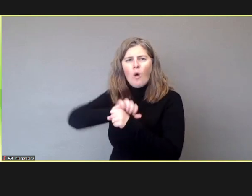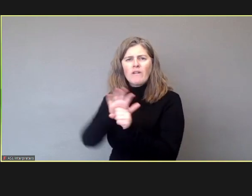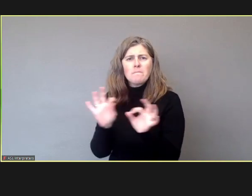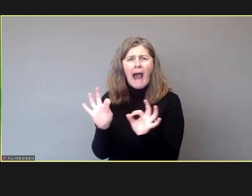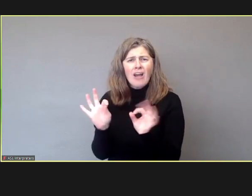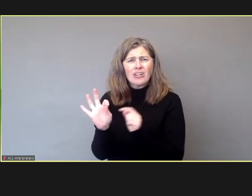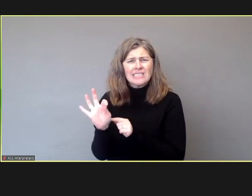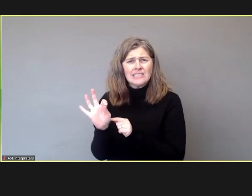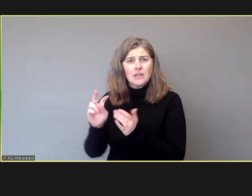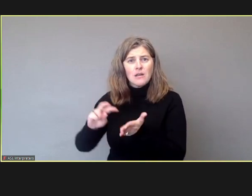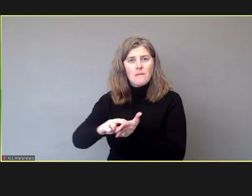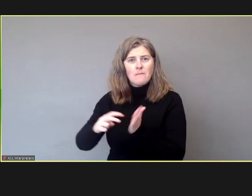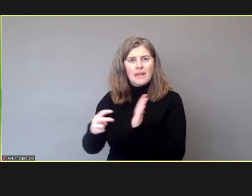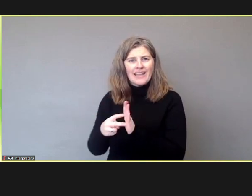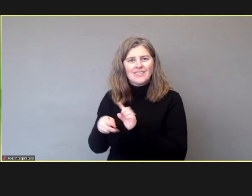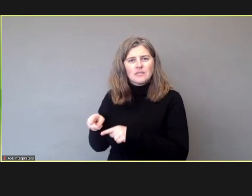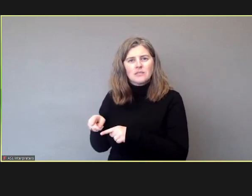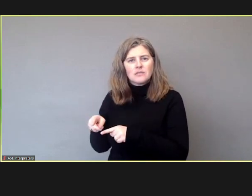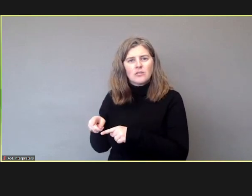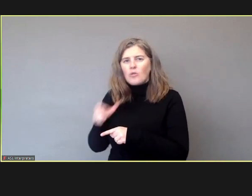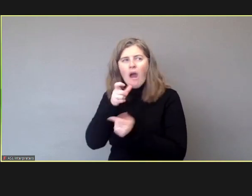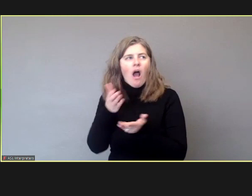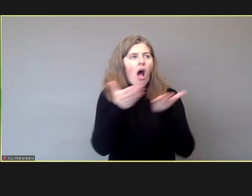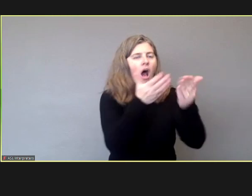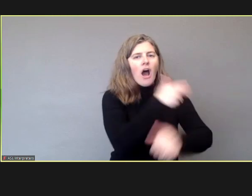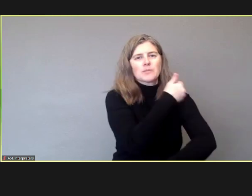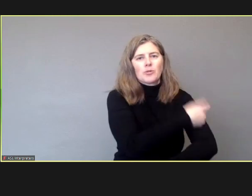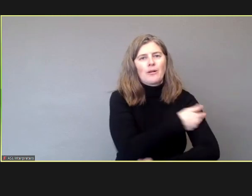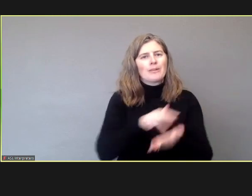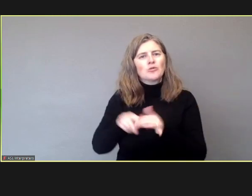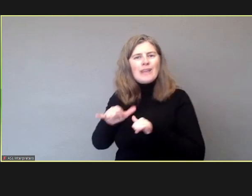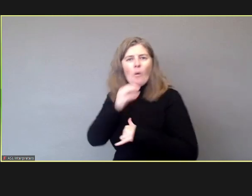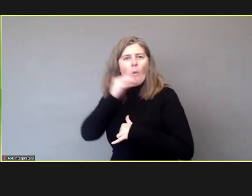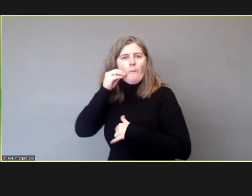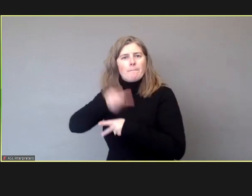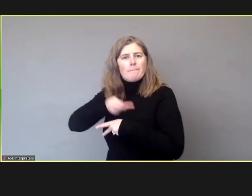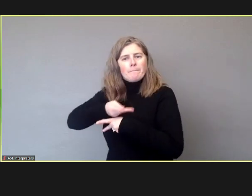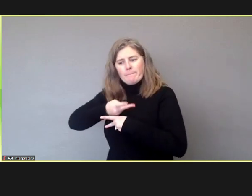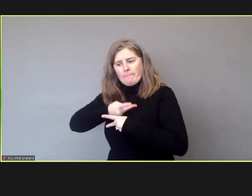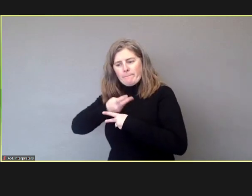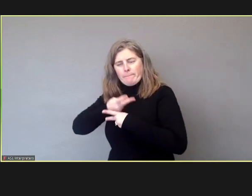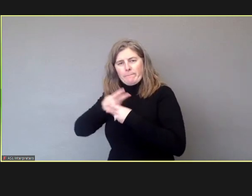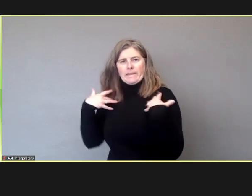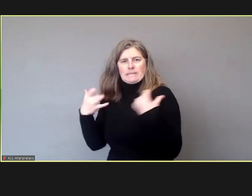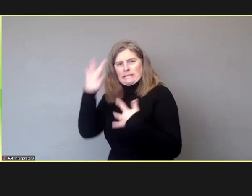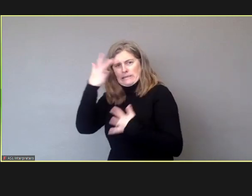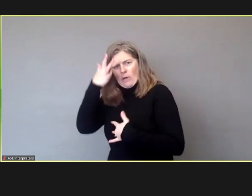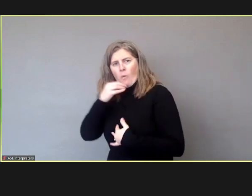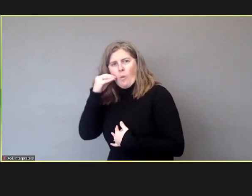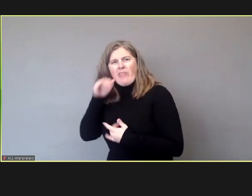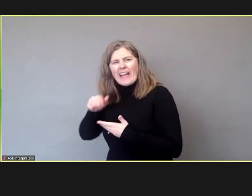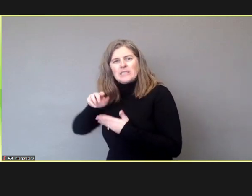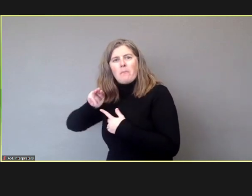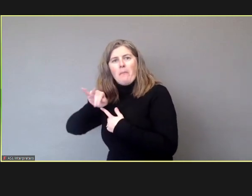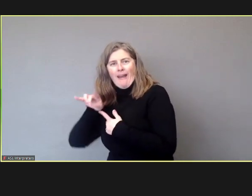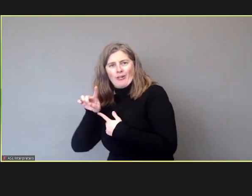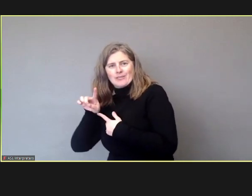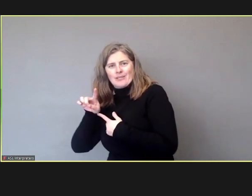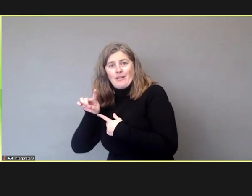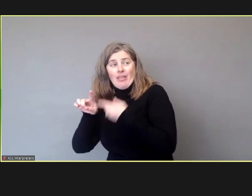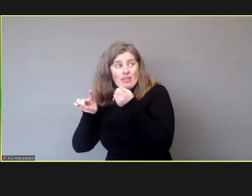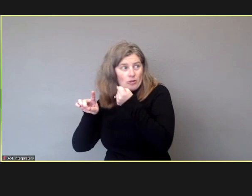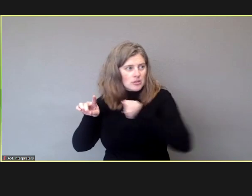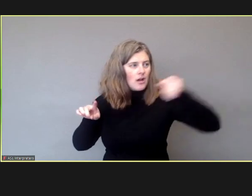means is you're not in the hospital. You're not hospitalized. That's what mild COVID is. There's mild COVID, and then there's being in the